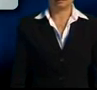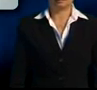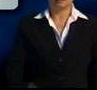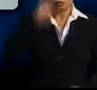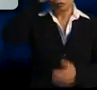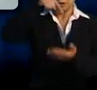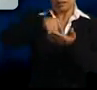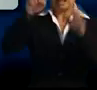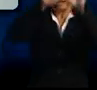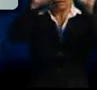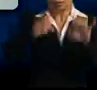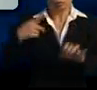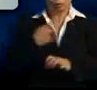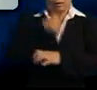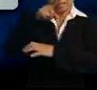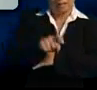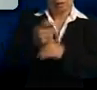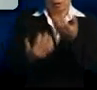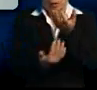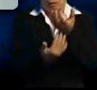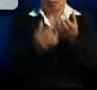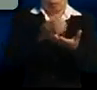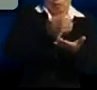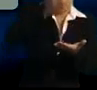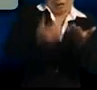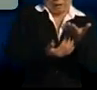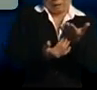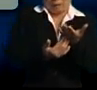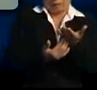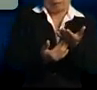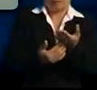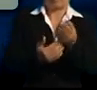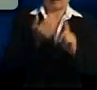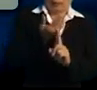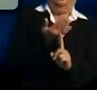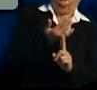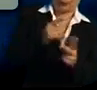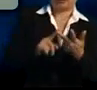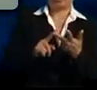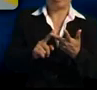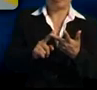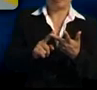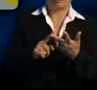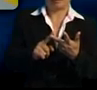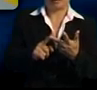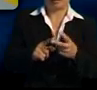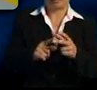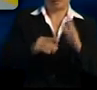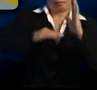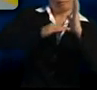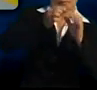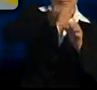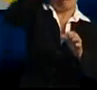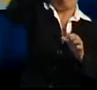For this experiment, we will need boiling tubes, Bunsen burner, retort